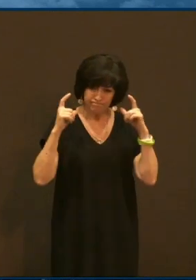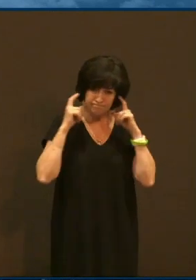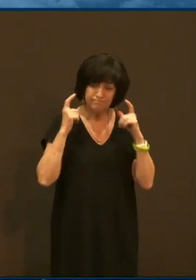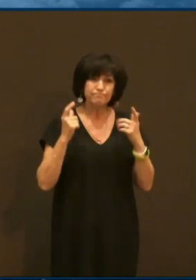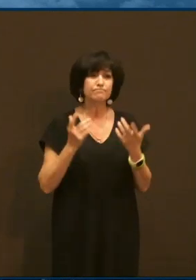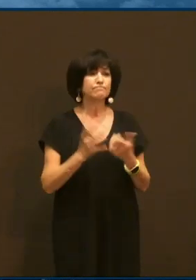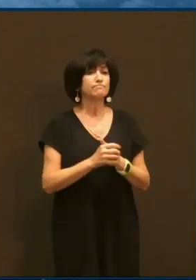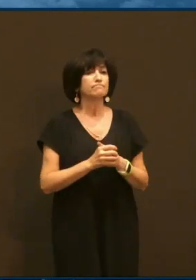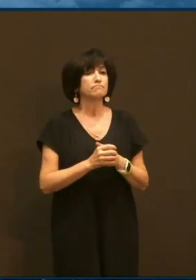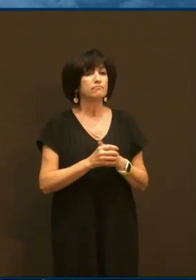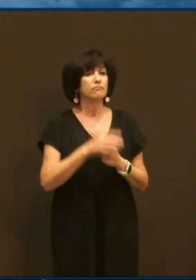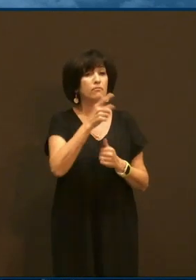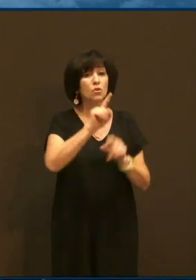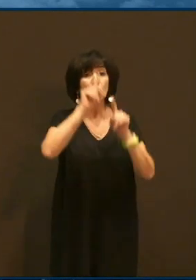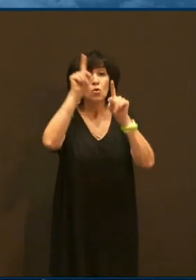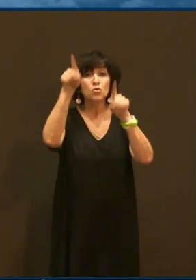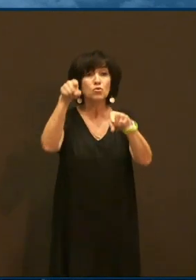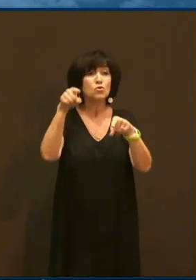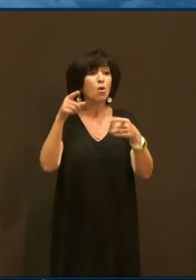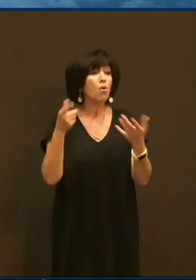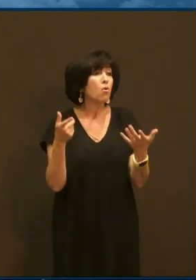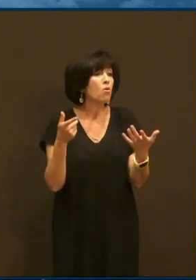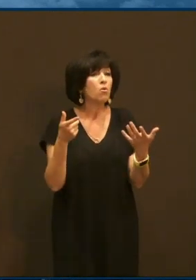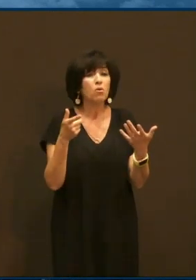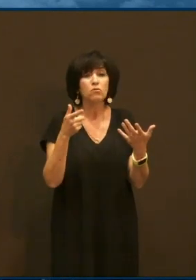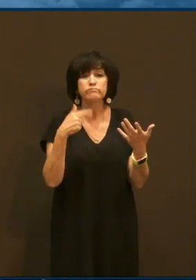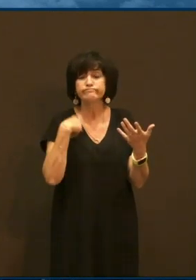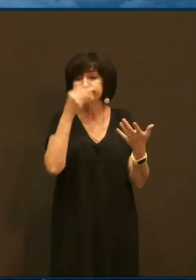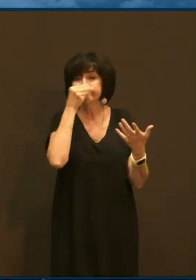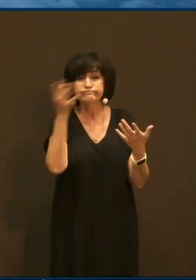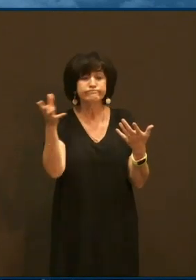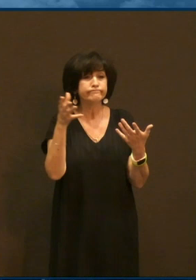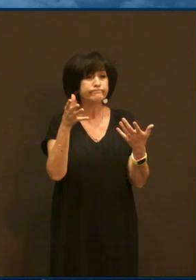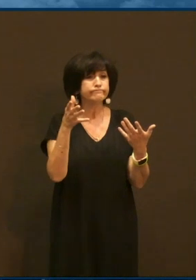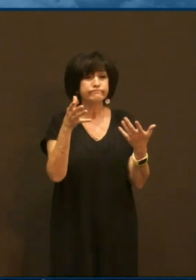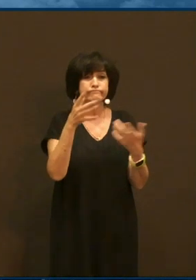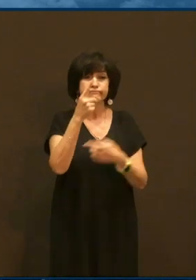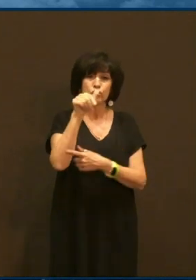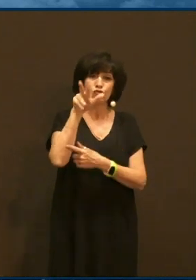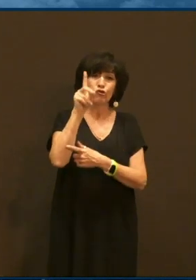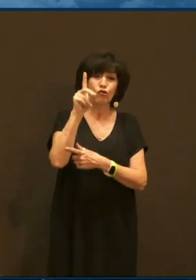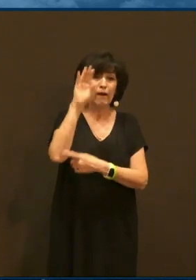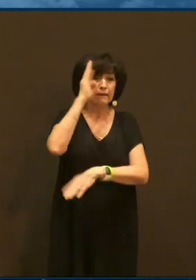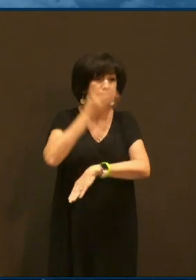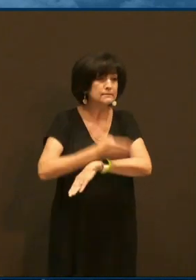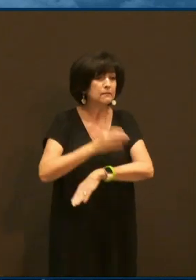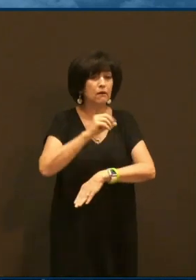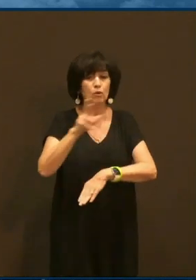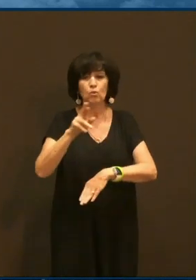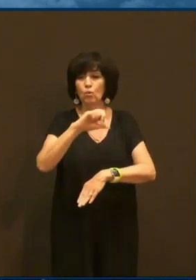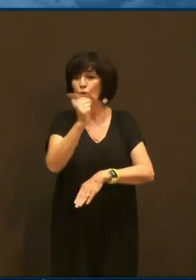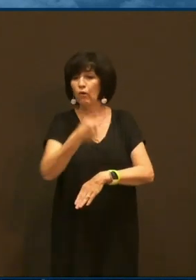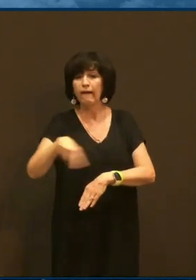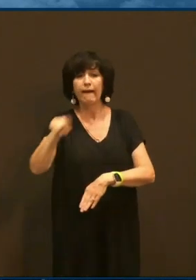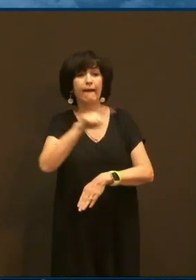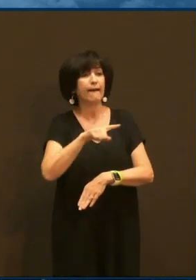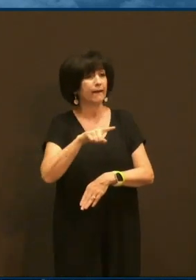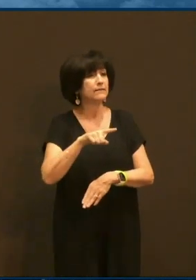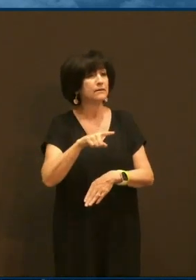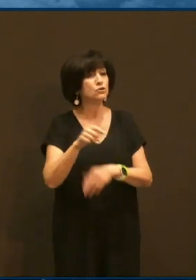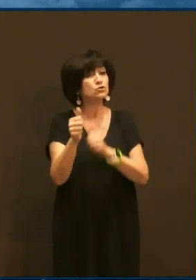your son or grandson's or brother or sister's athletic, youth athletic event. Show